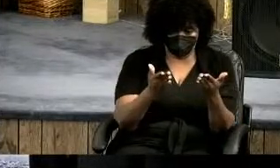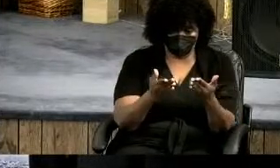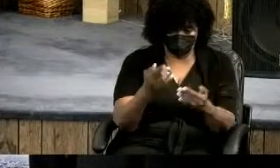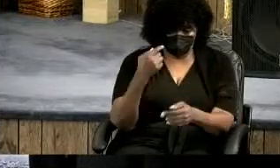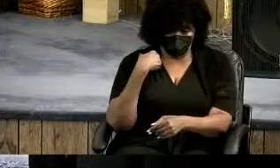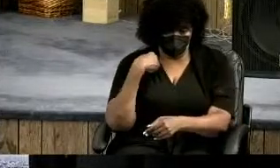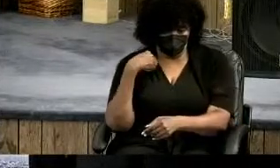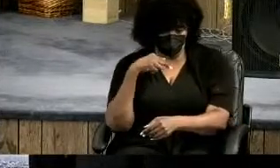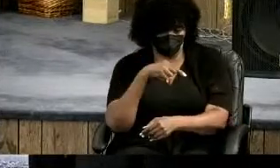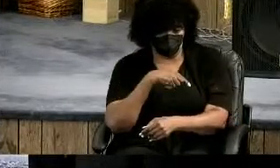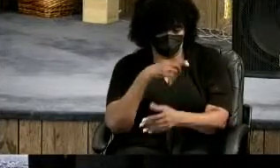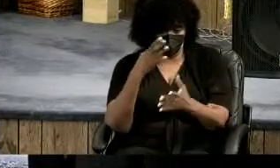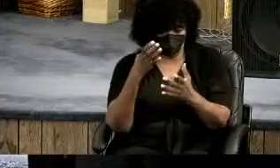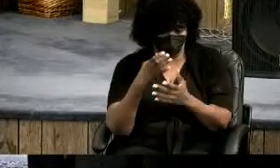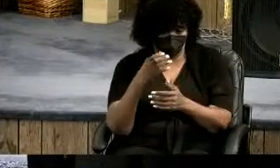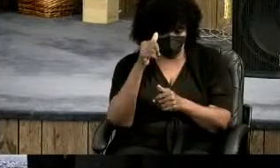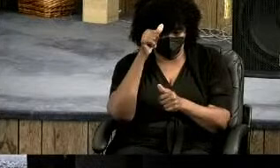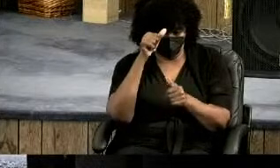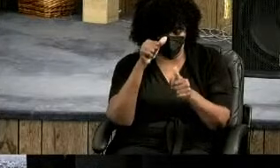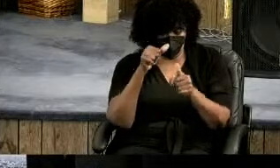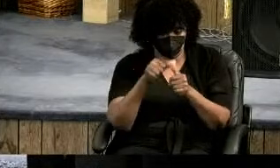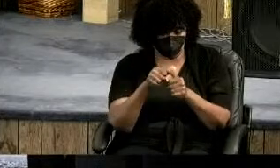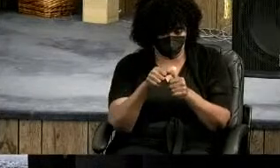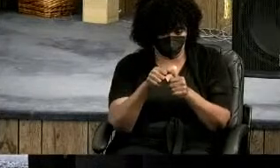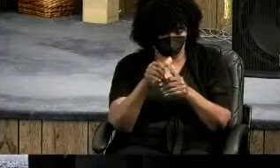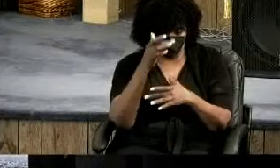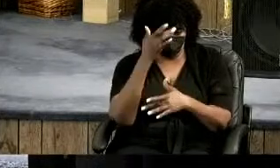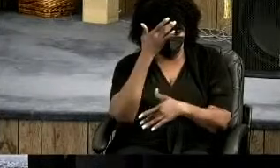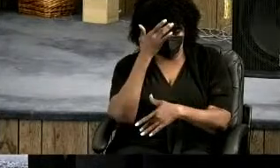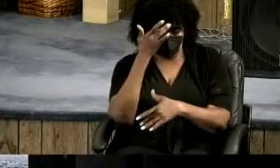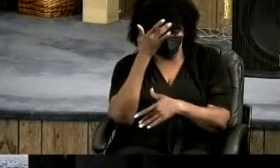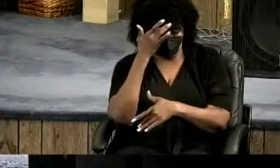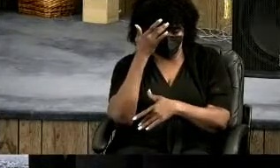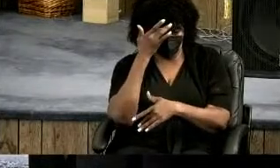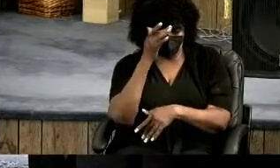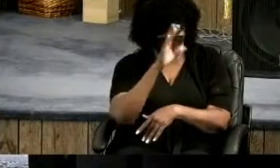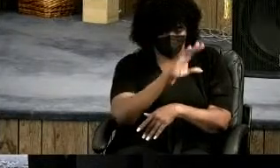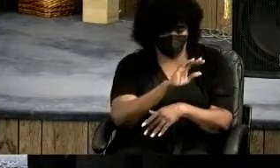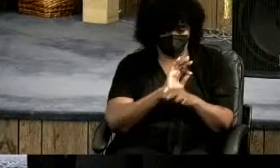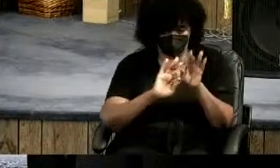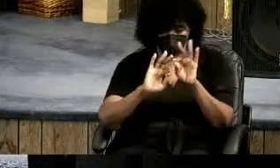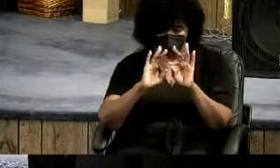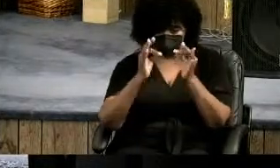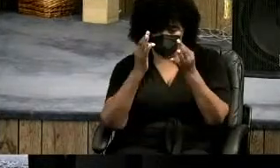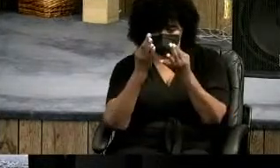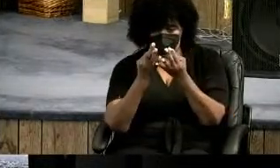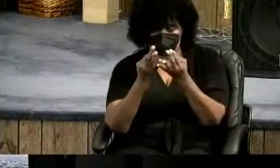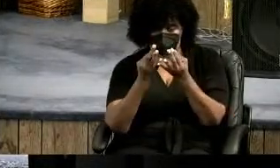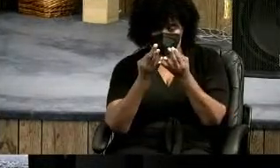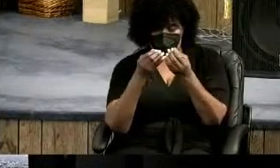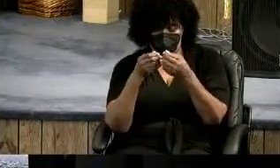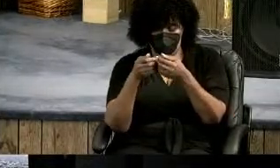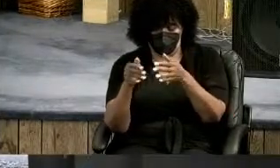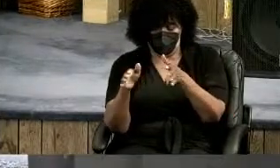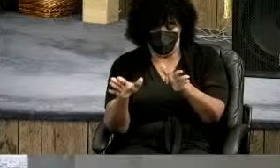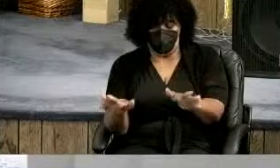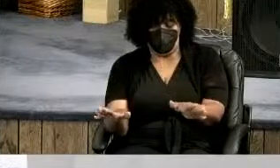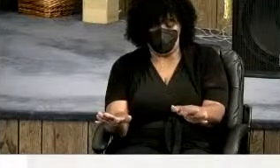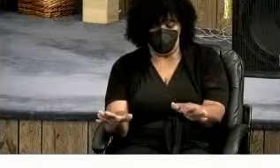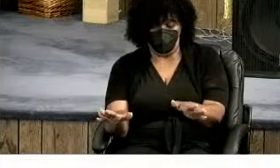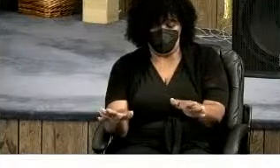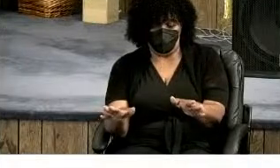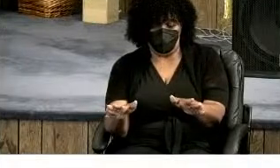to remember the sick, our shut-in, our bereaved families. Father, we know that even the ones who are